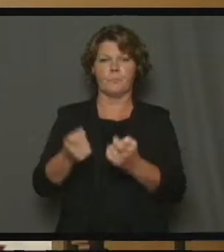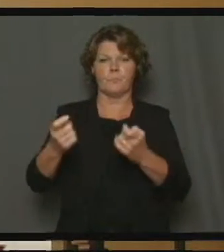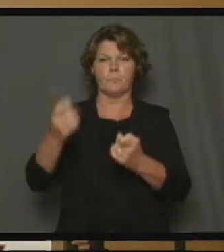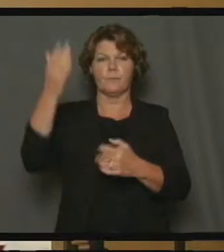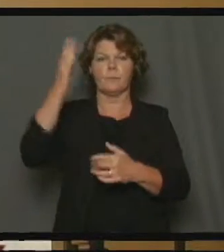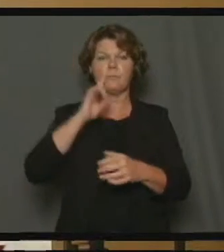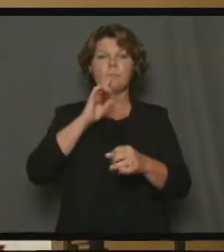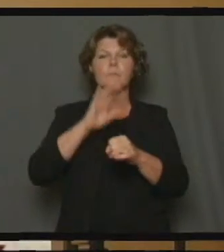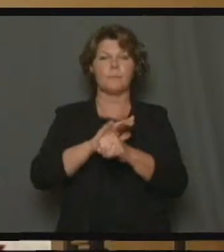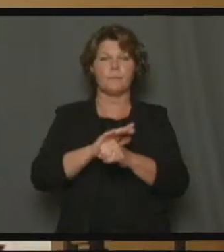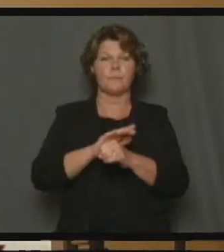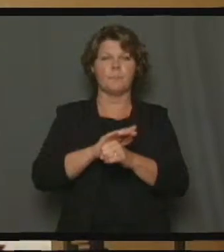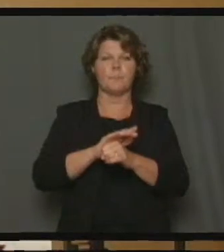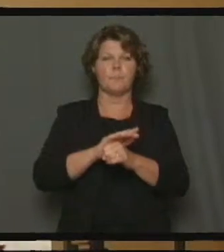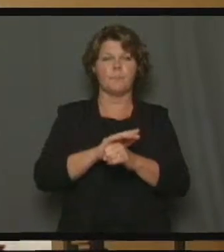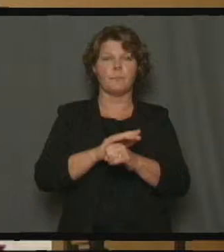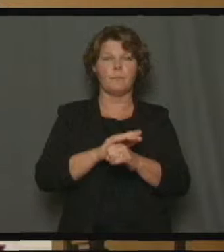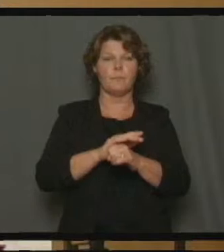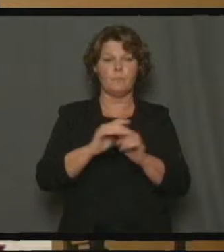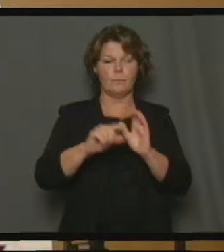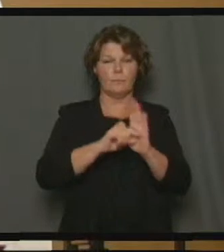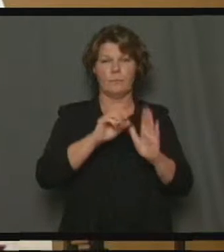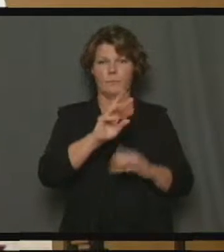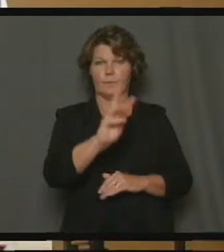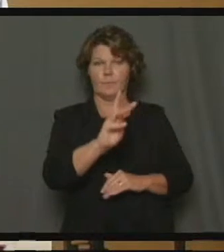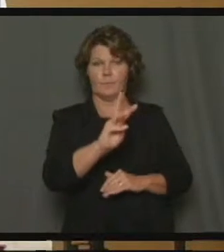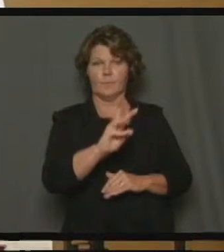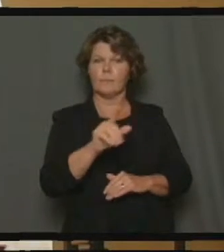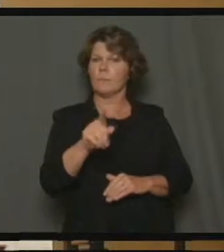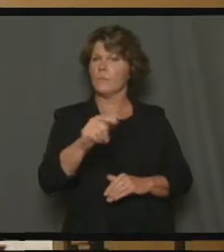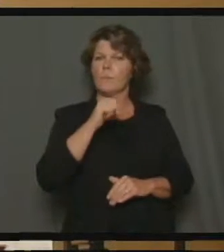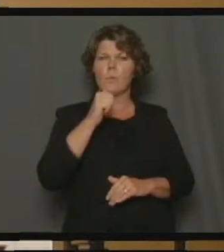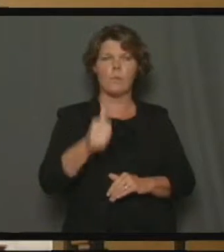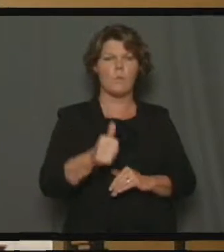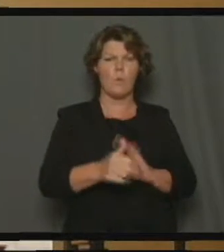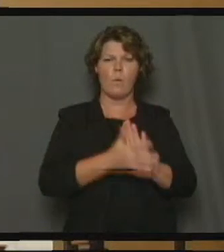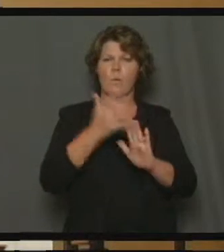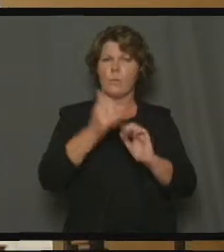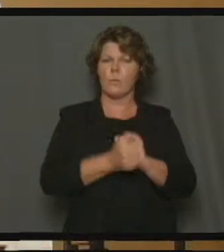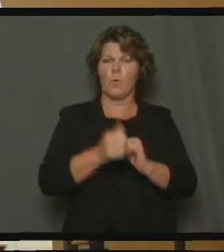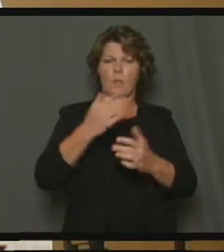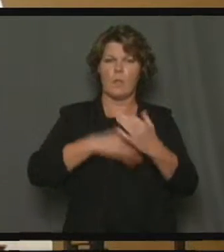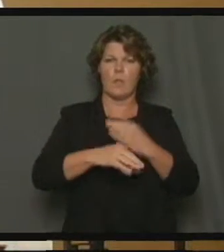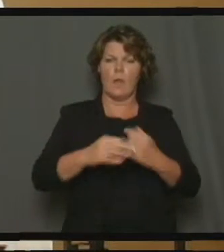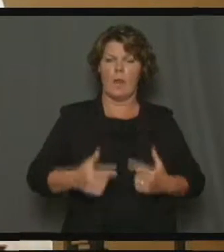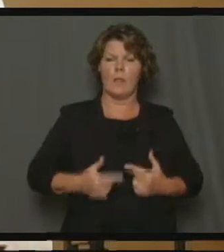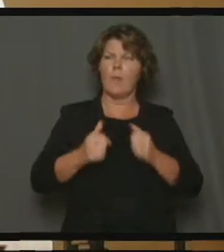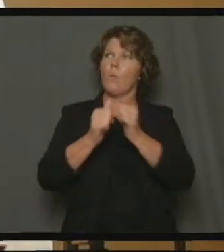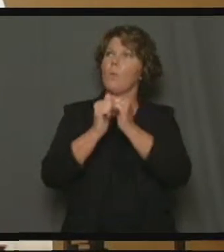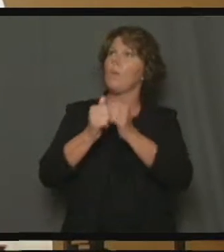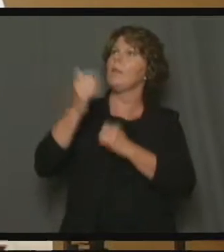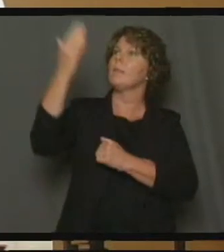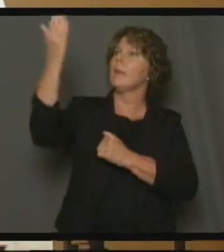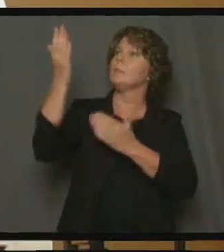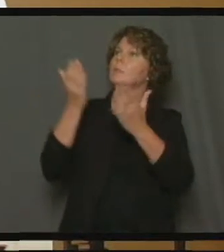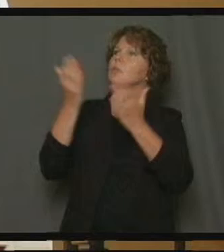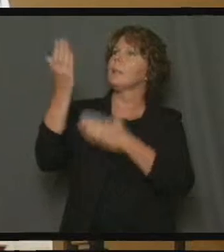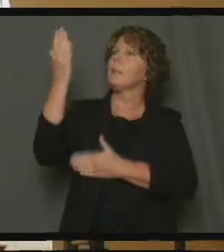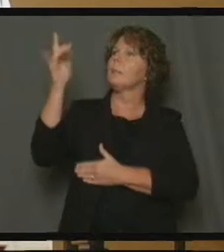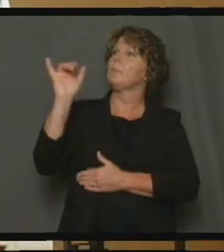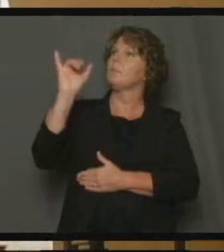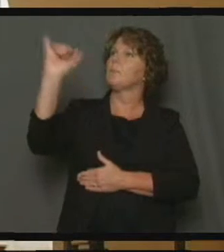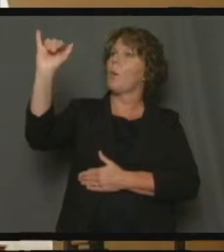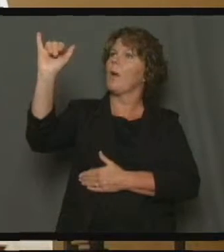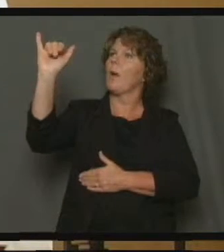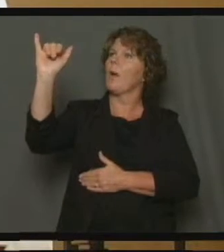at the end of verse 6, you are not destroyed. Instead, we will live with him and serve him forever as people